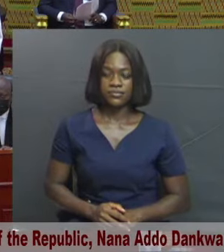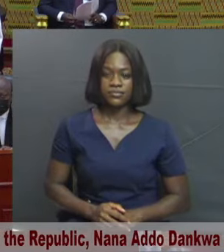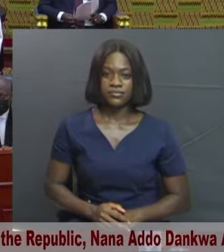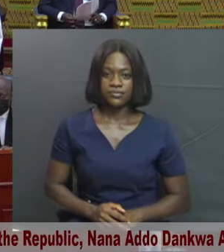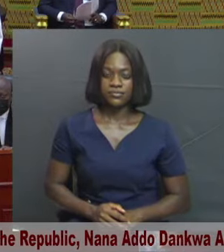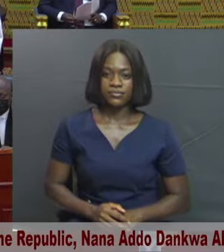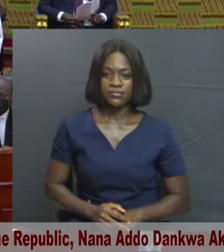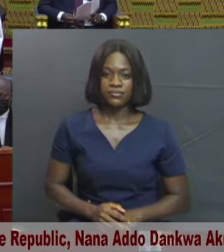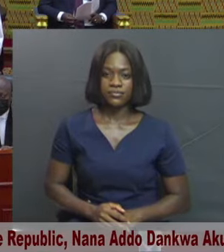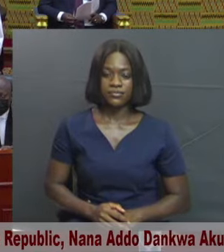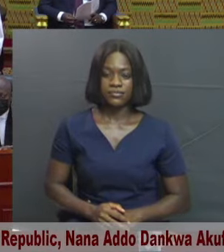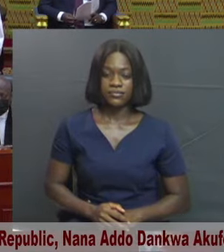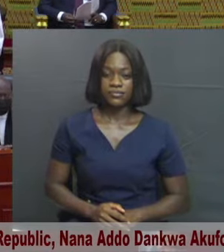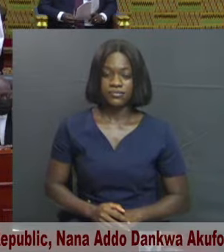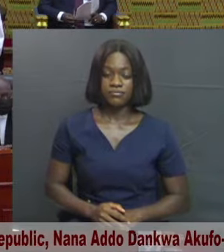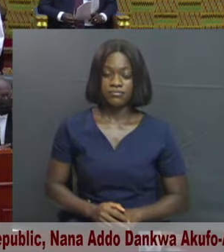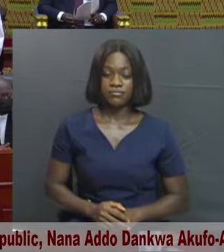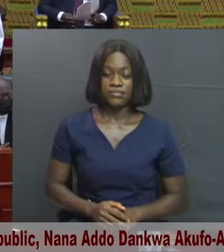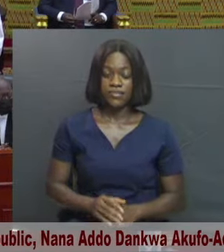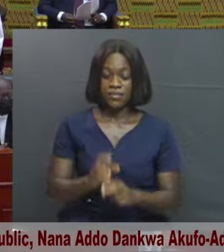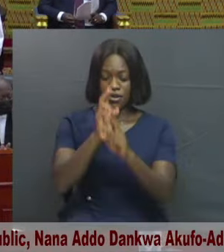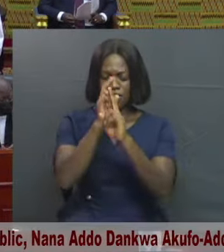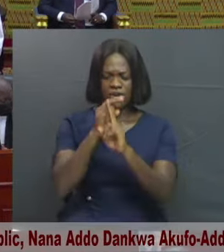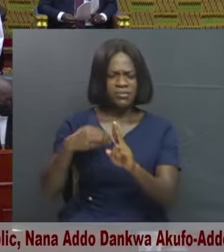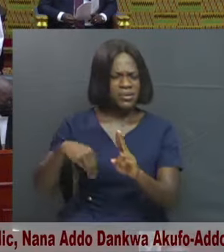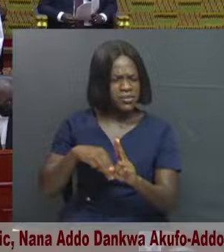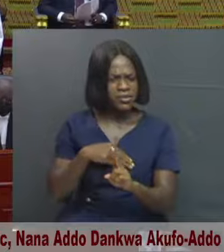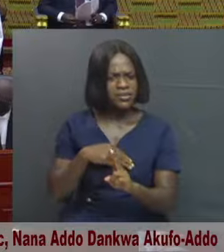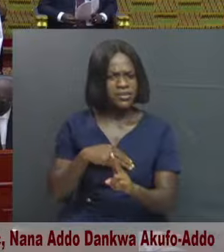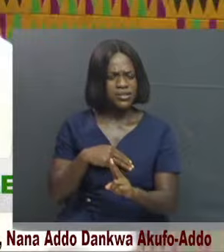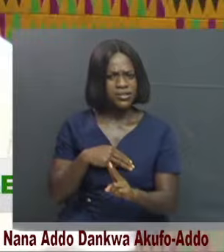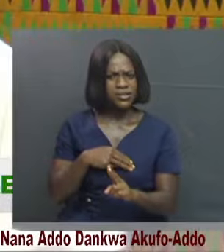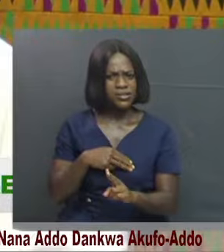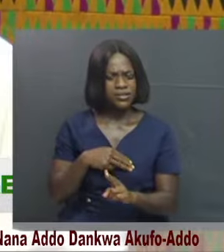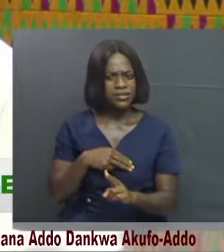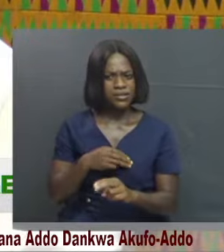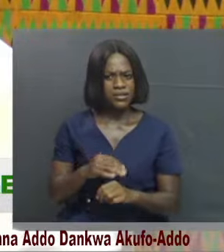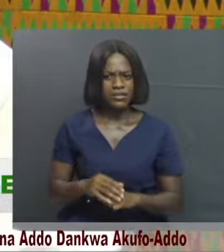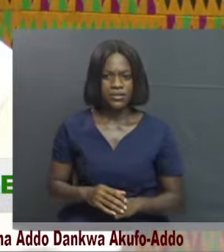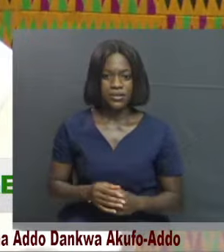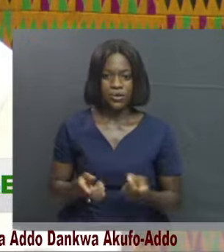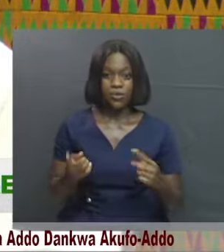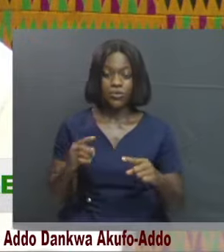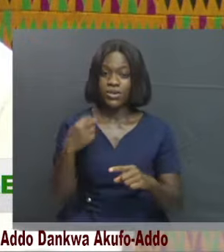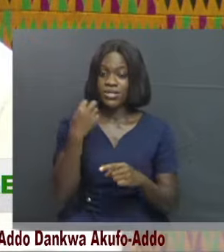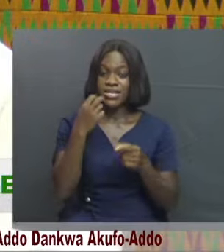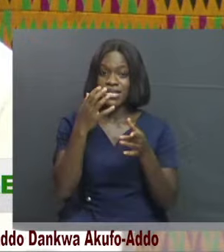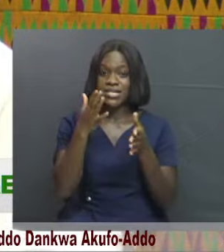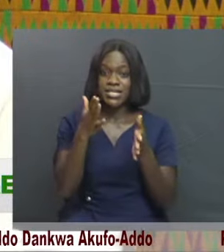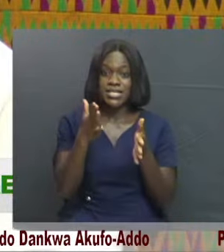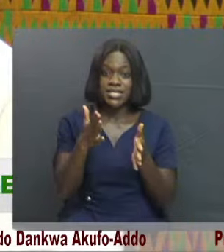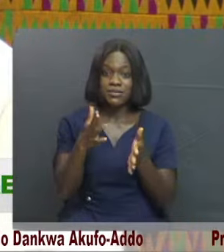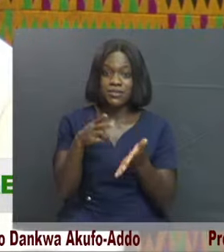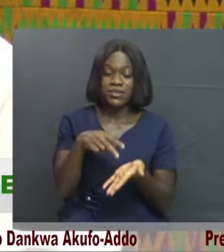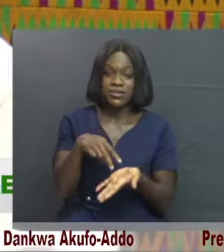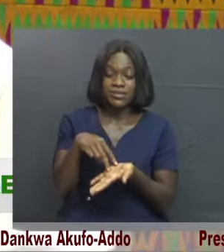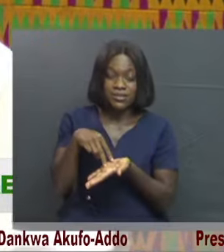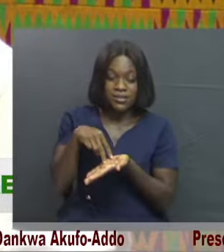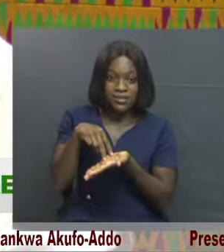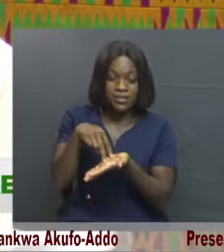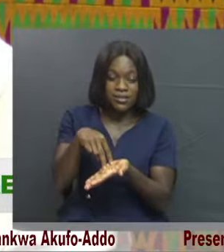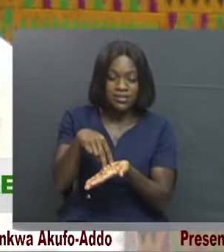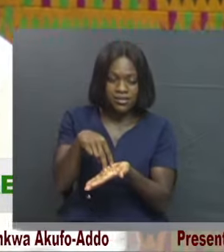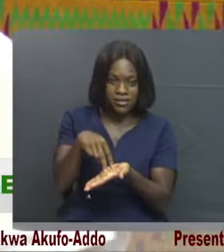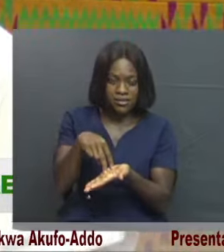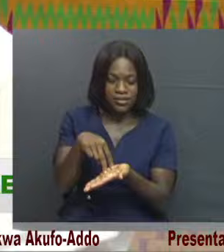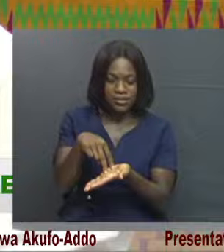when when honorable members when the speaker is on his